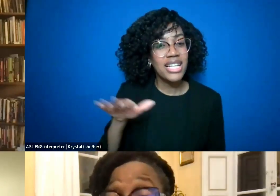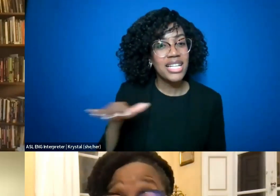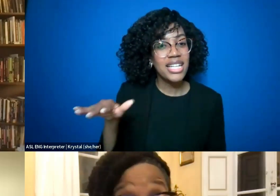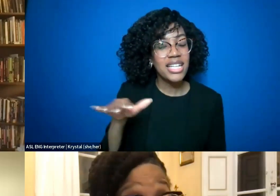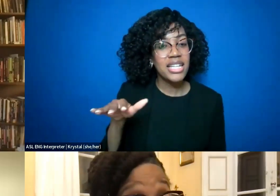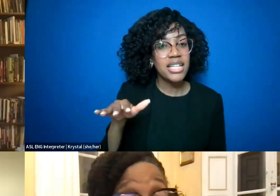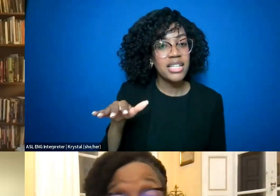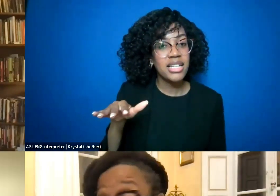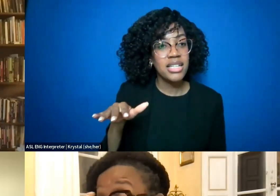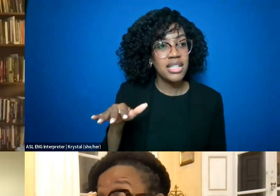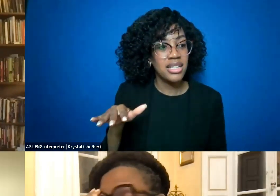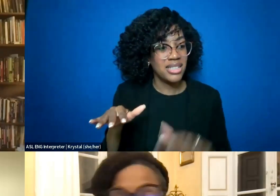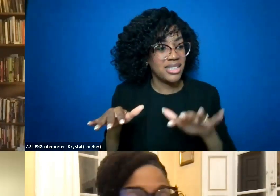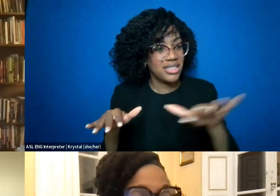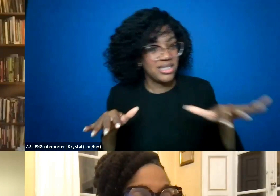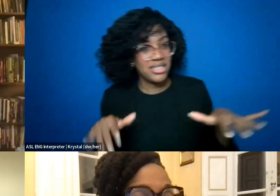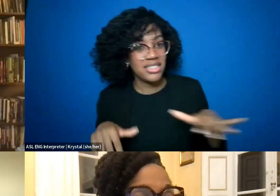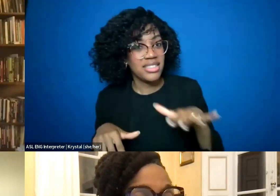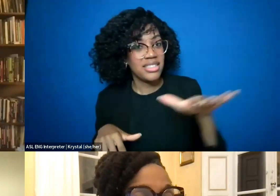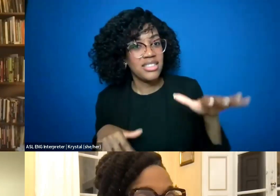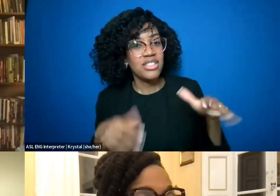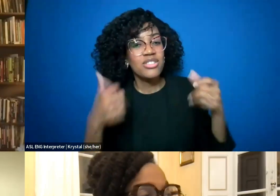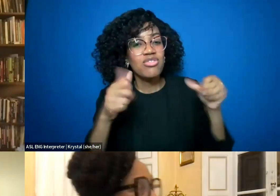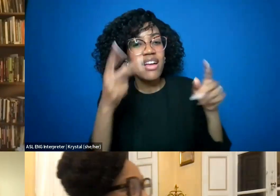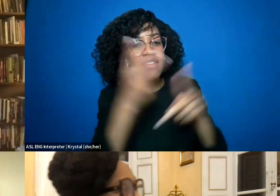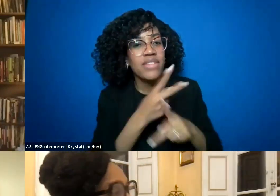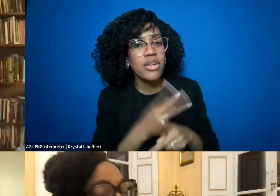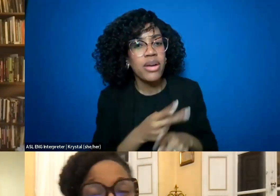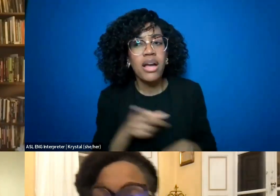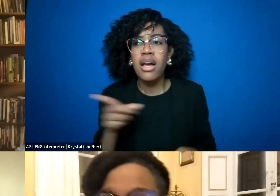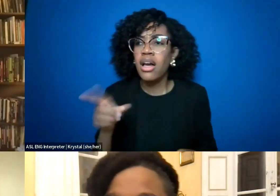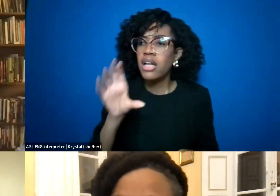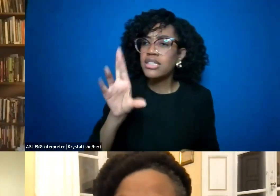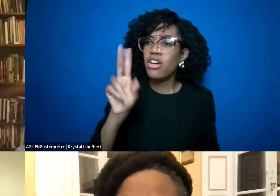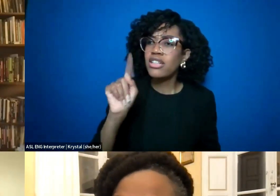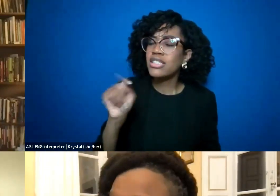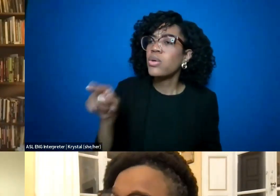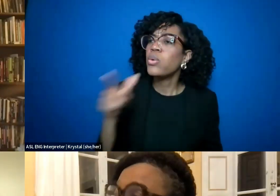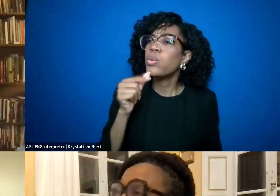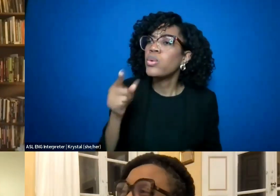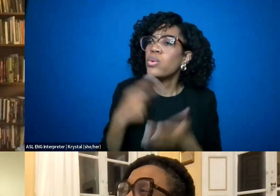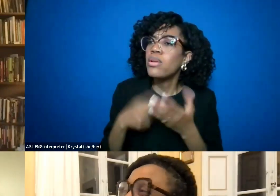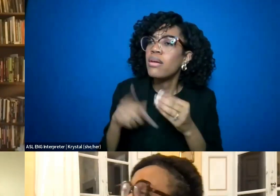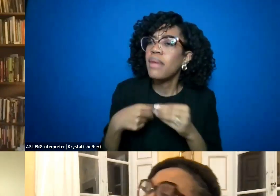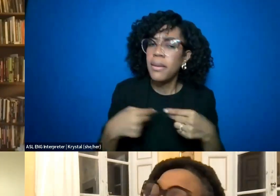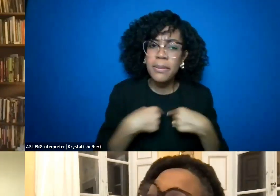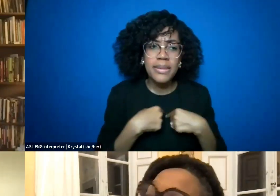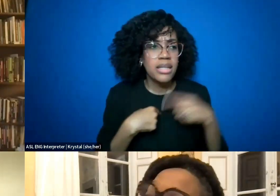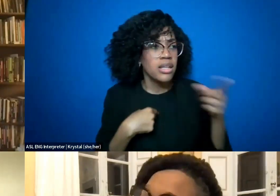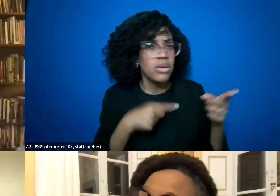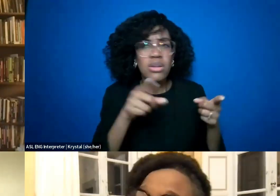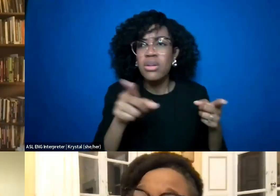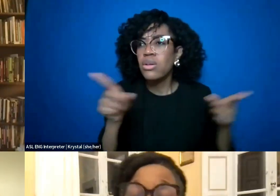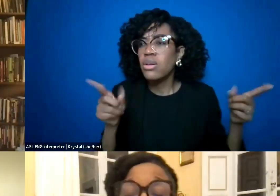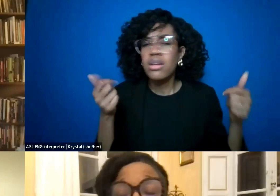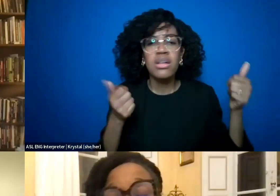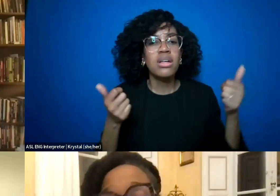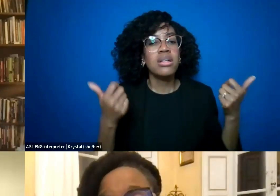We're still trying to figure out, when they say critical race theory, who are they talking about? Are they talking about us?